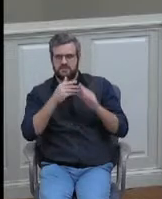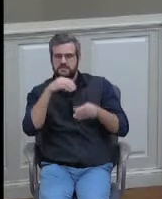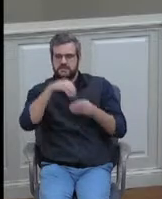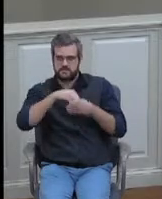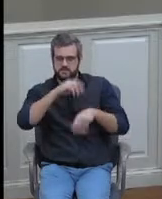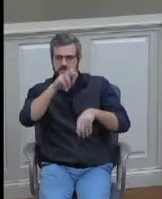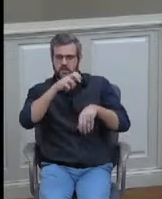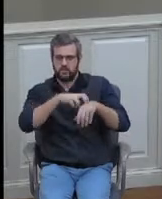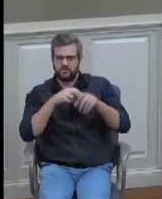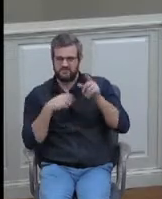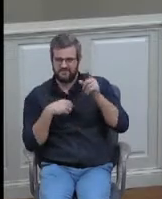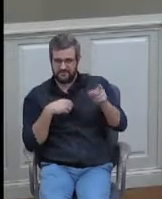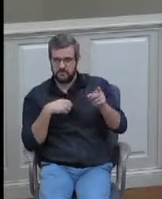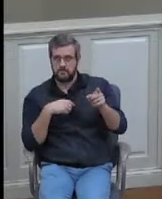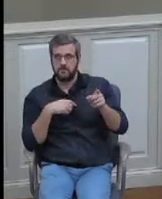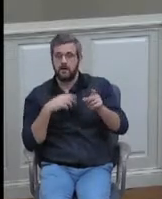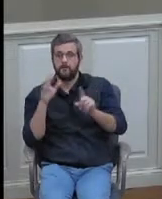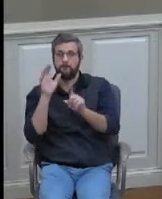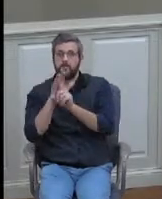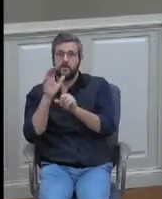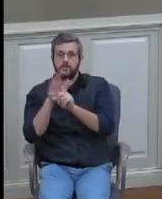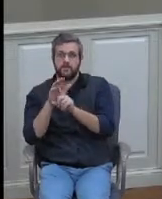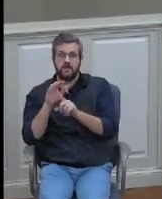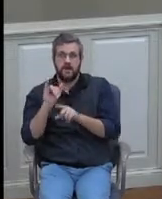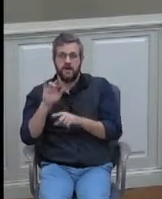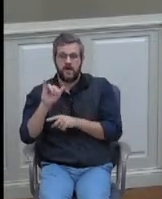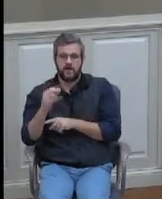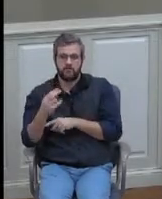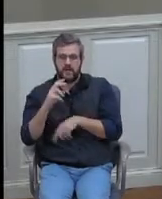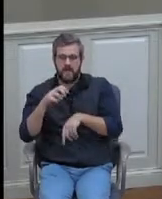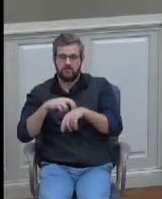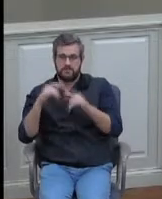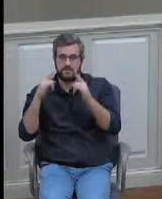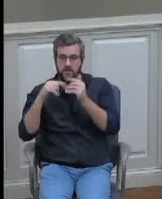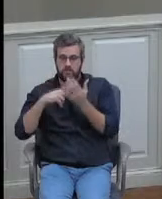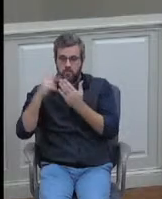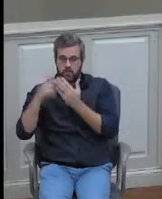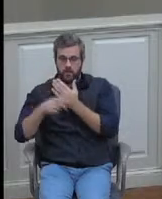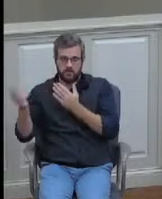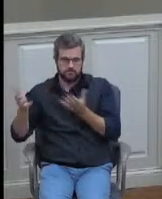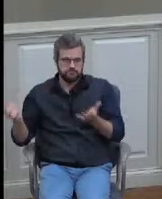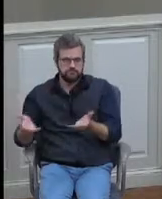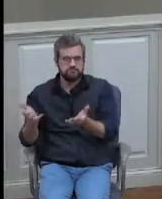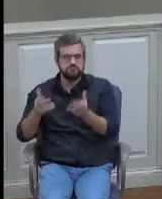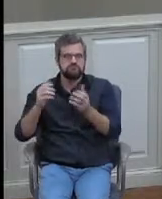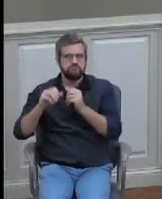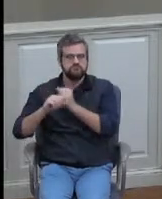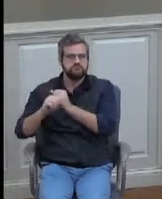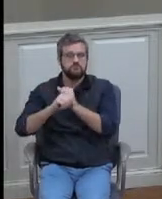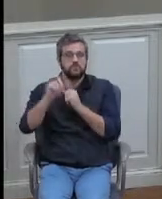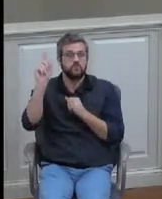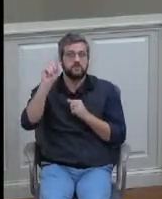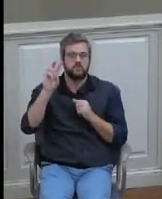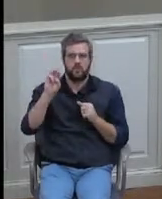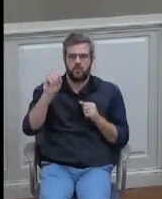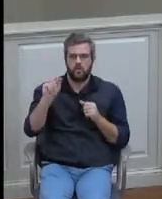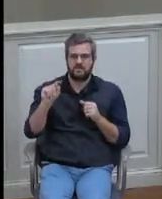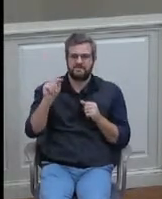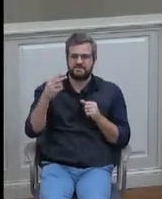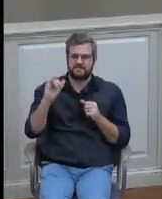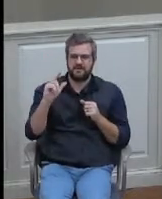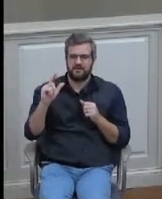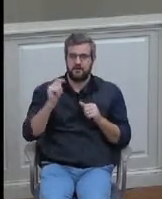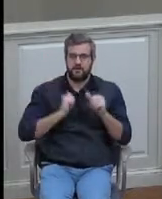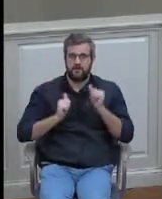coordinating the popular Irish drama program, camp program, at West T. Hill Community Theater.